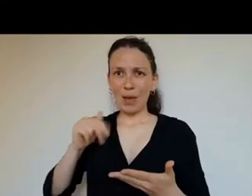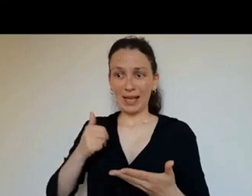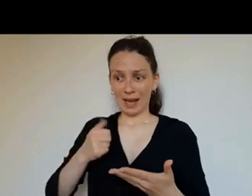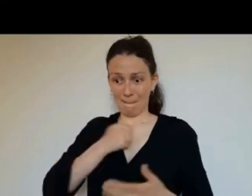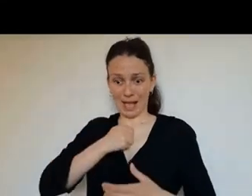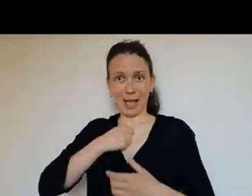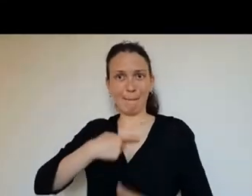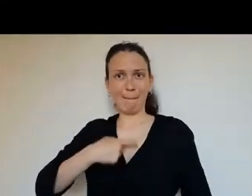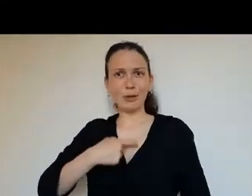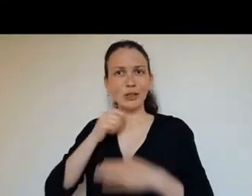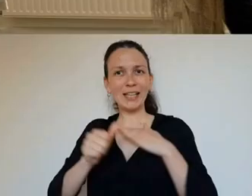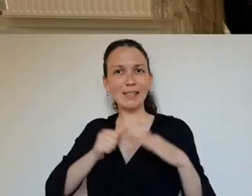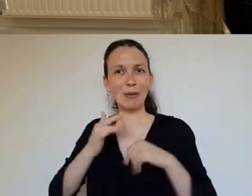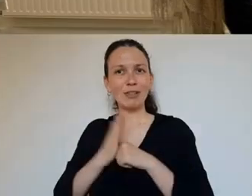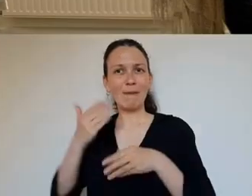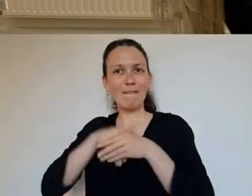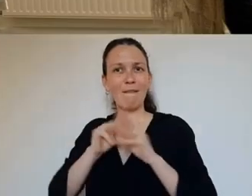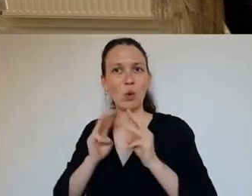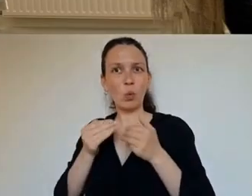objectively tell the story of this research?